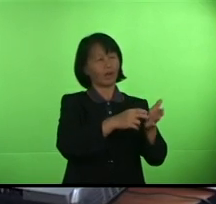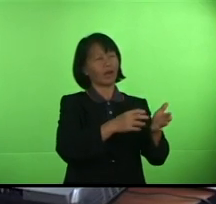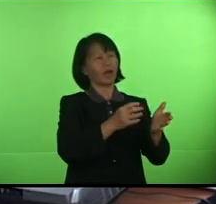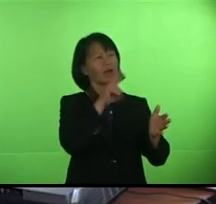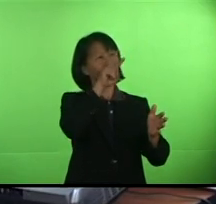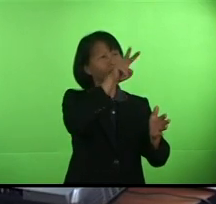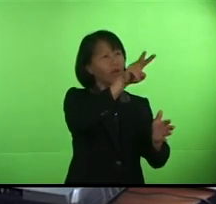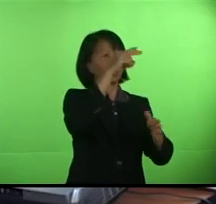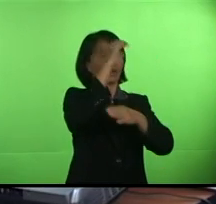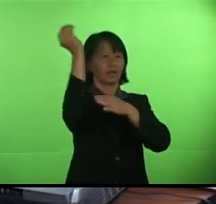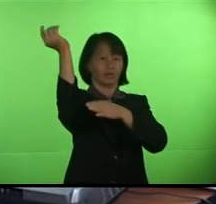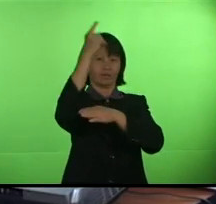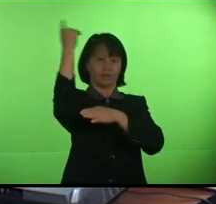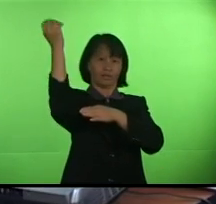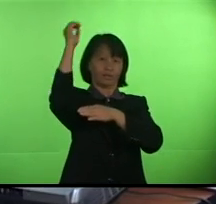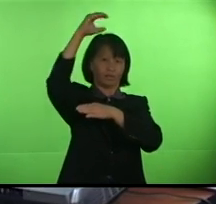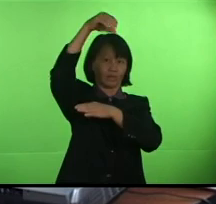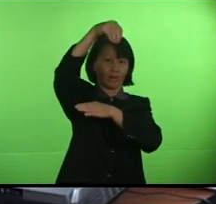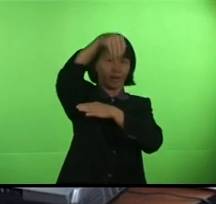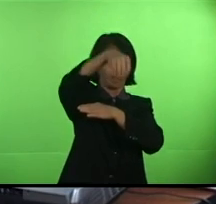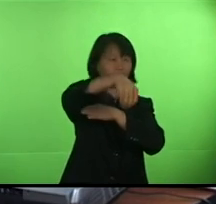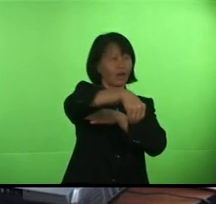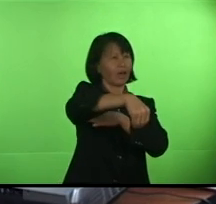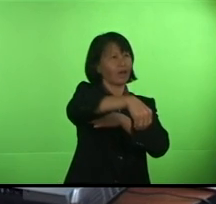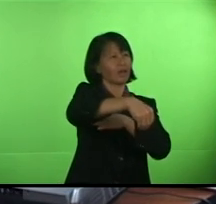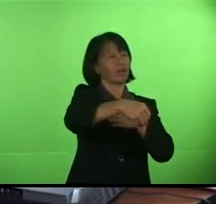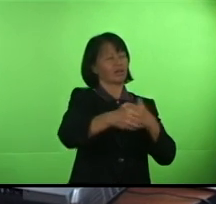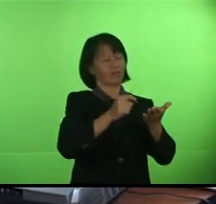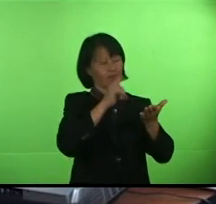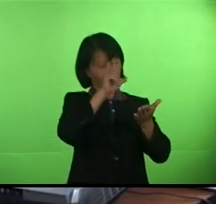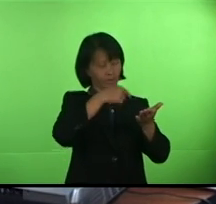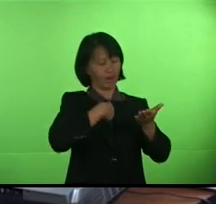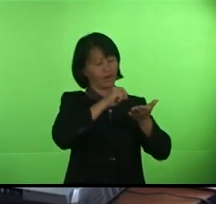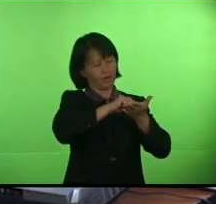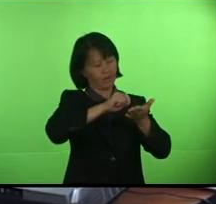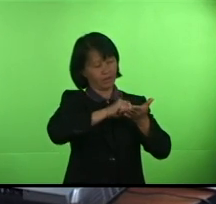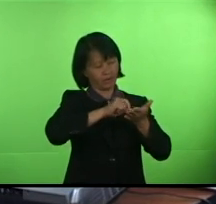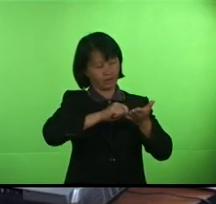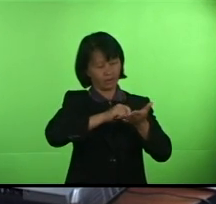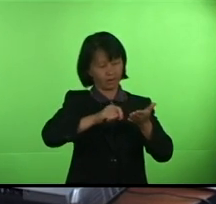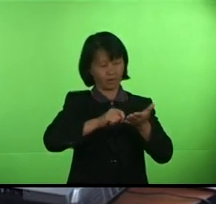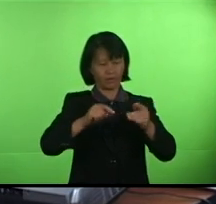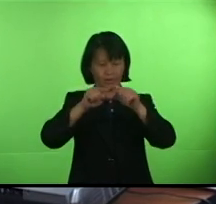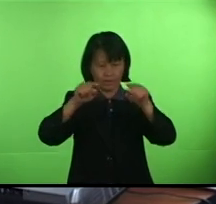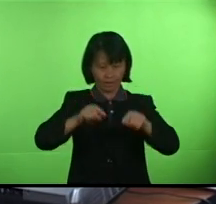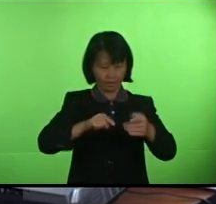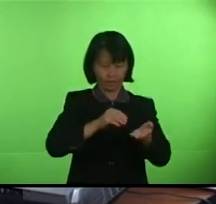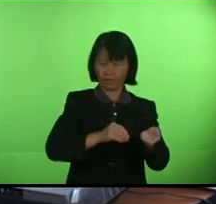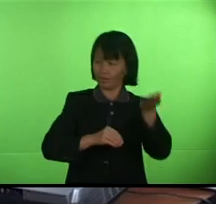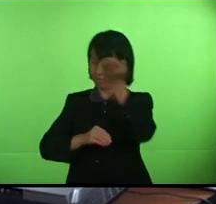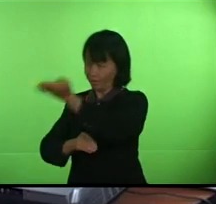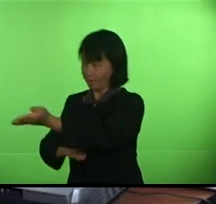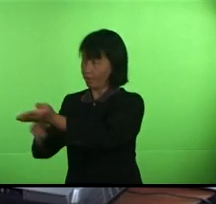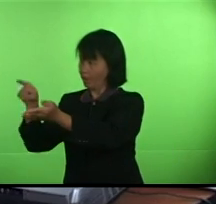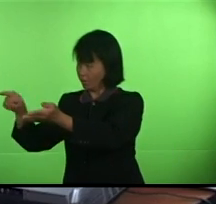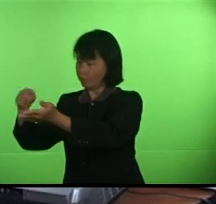watching the sunset. And then the person writes a text. I wrote the poem. Then the text